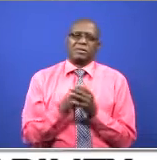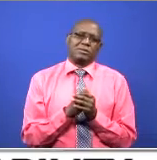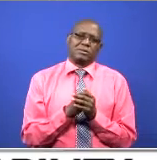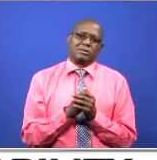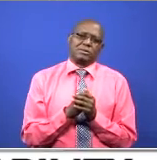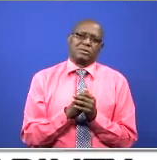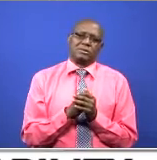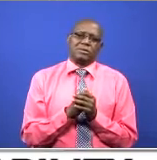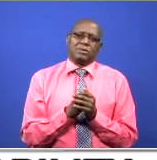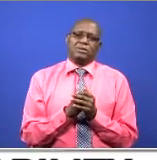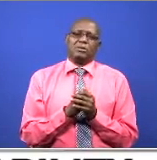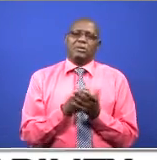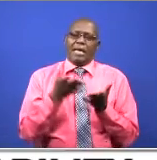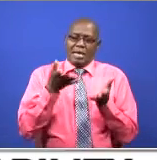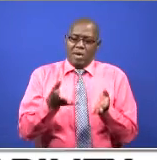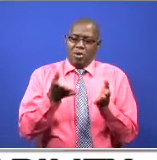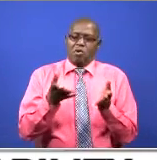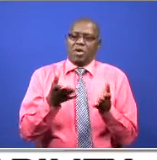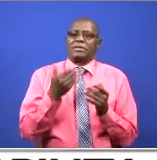buy property for those who are invested in